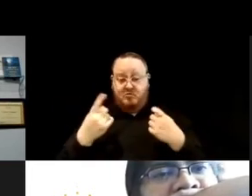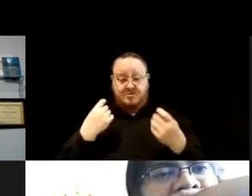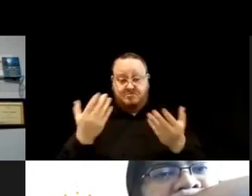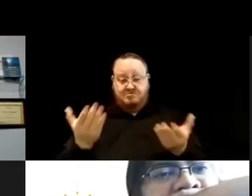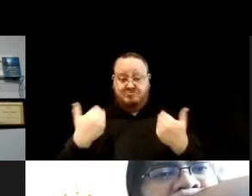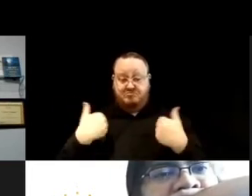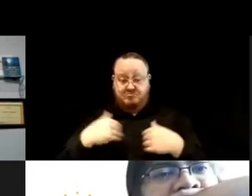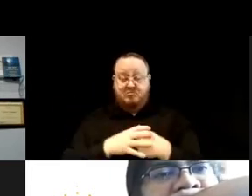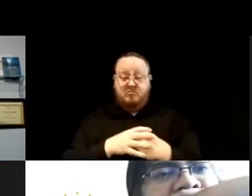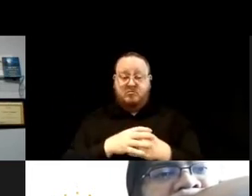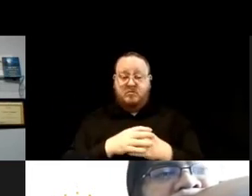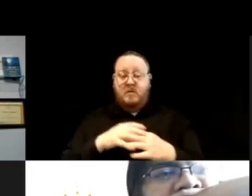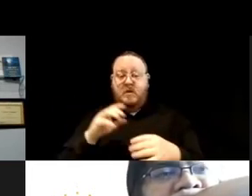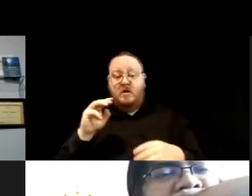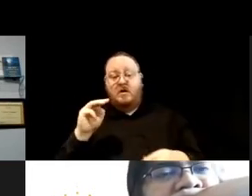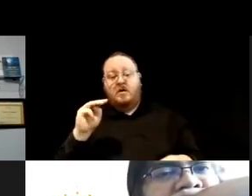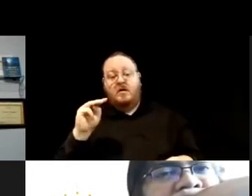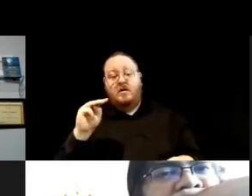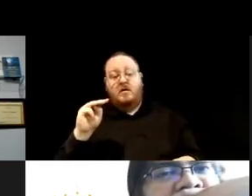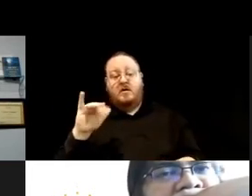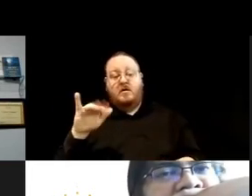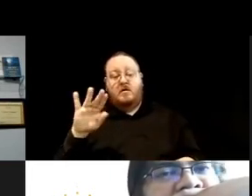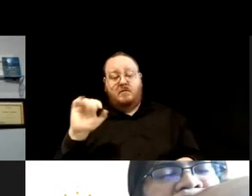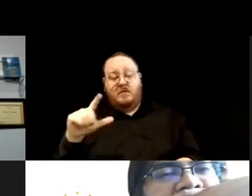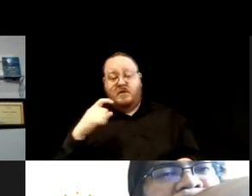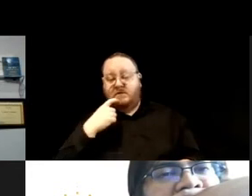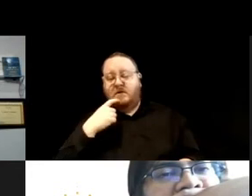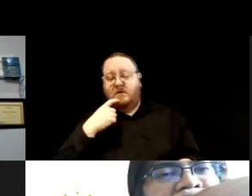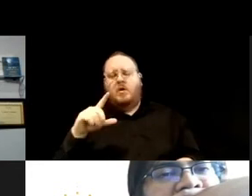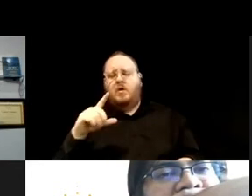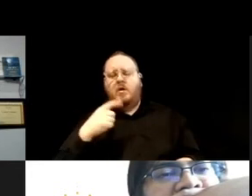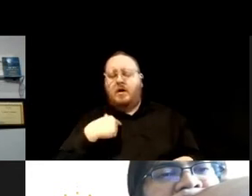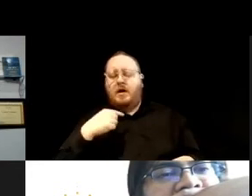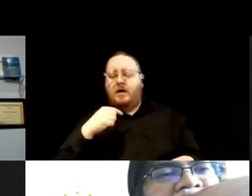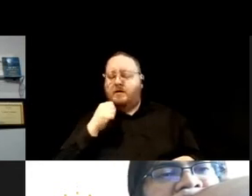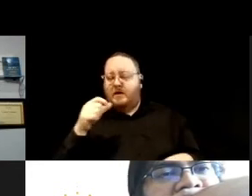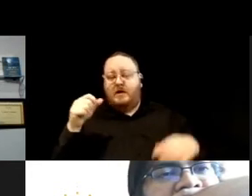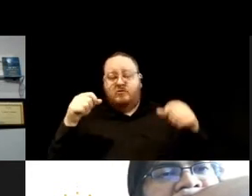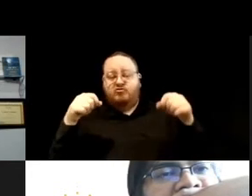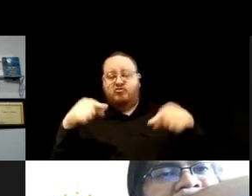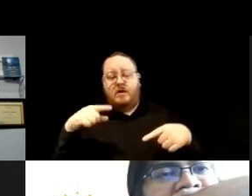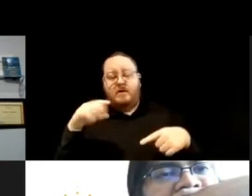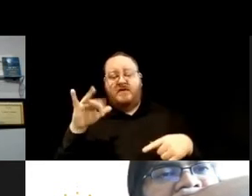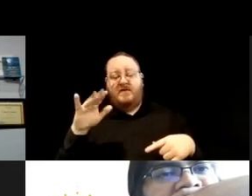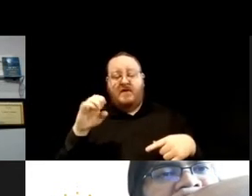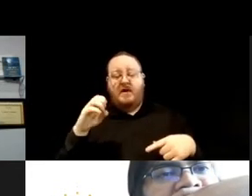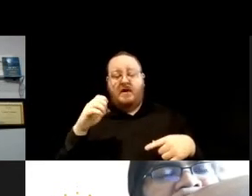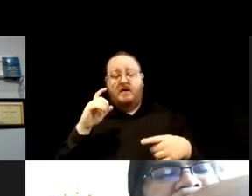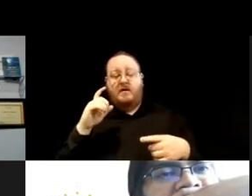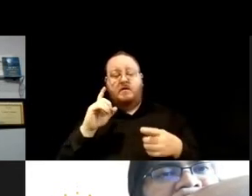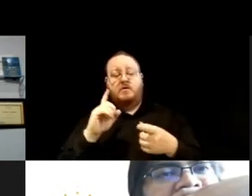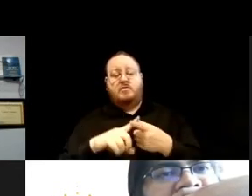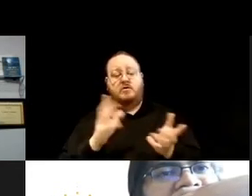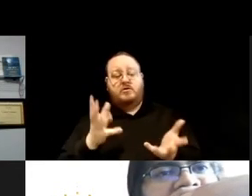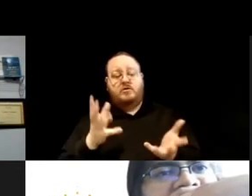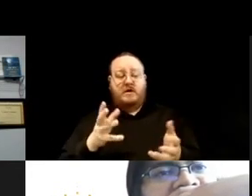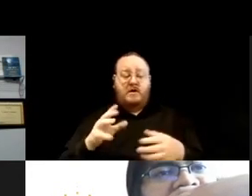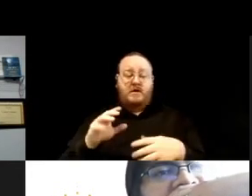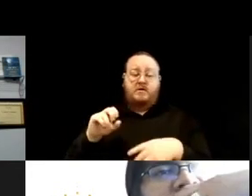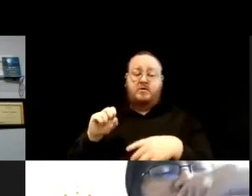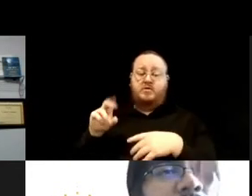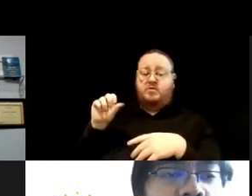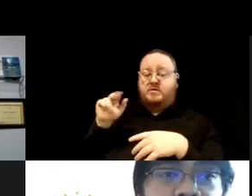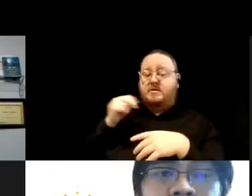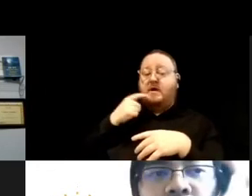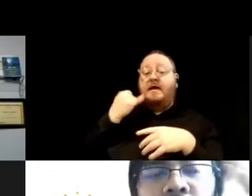And I wasn't able to drop that file into the chat. Okay, so anybody who wants a copy of that file